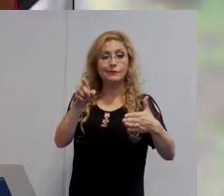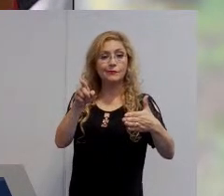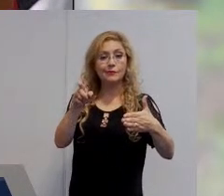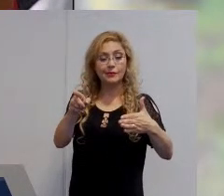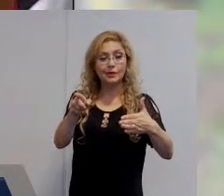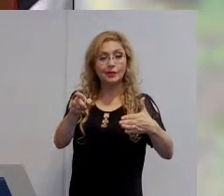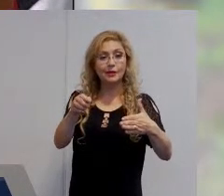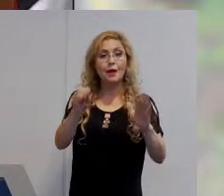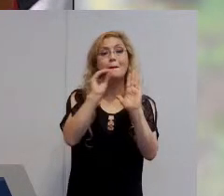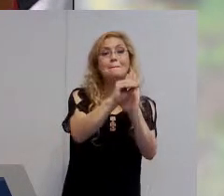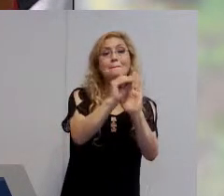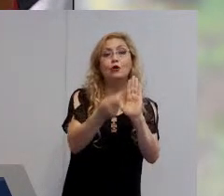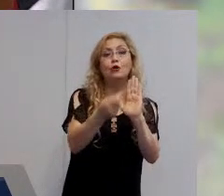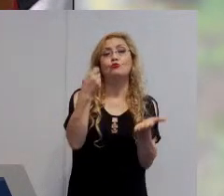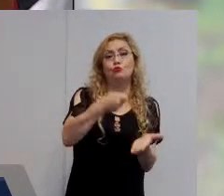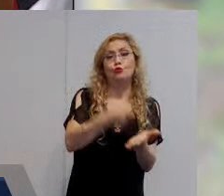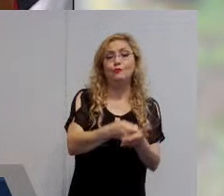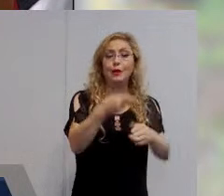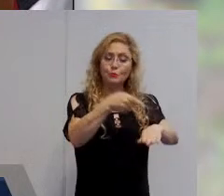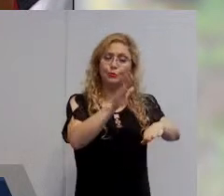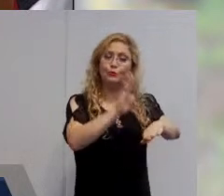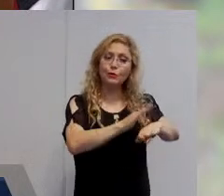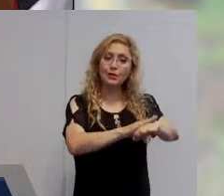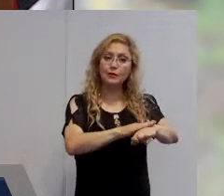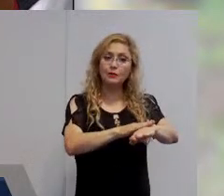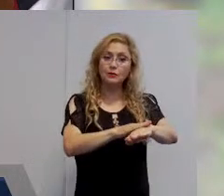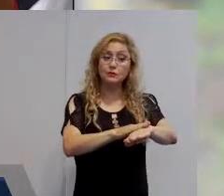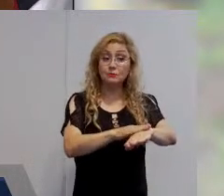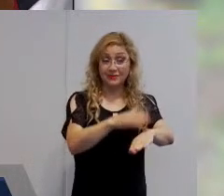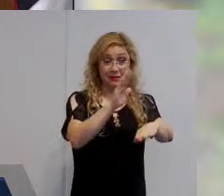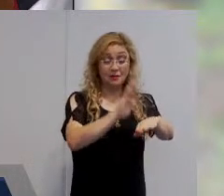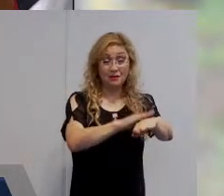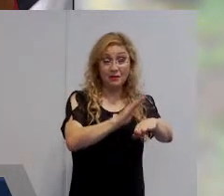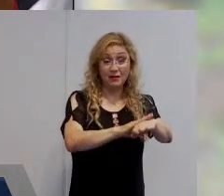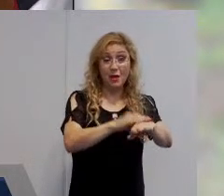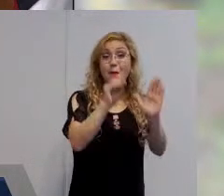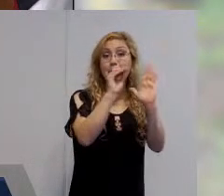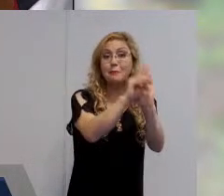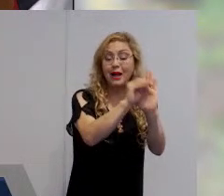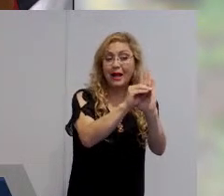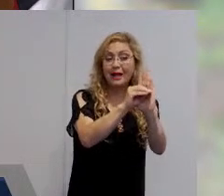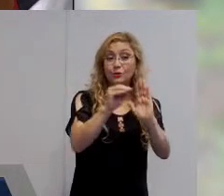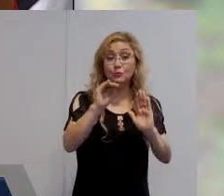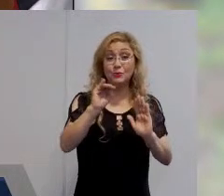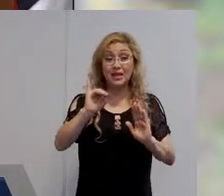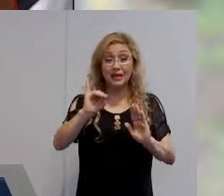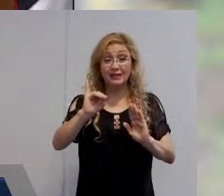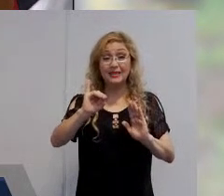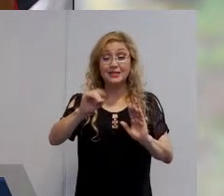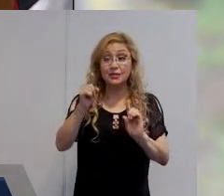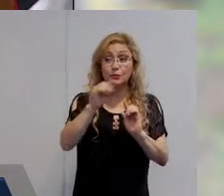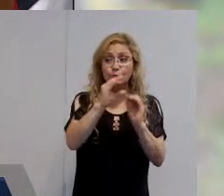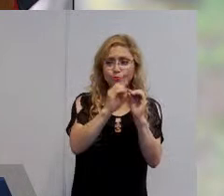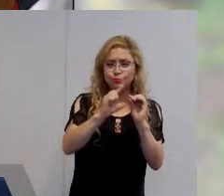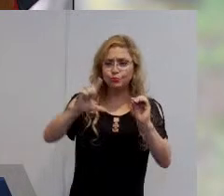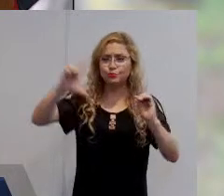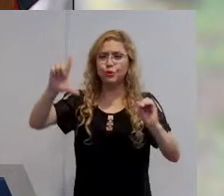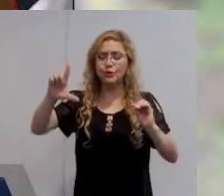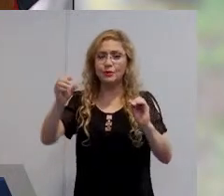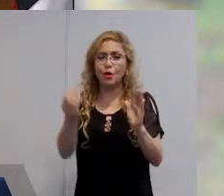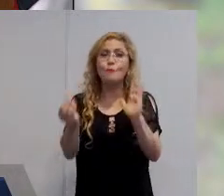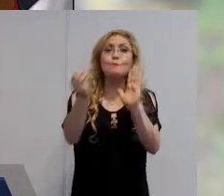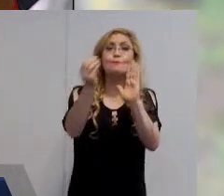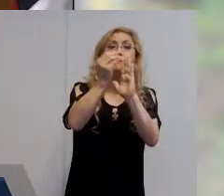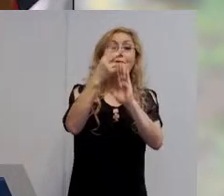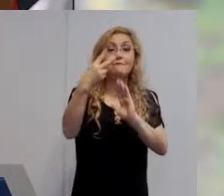banks with regard to a particular loan. Getting bank loans with an interest rate of more